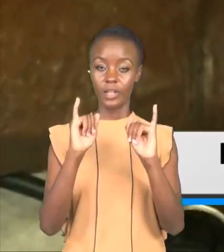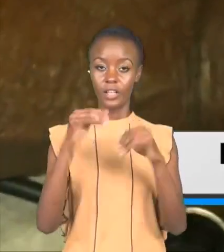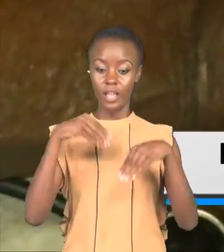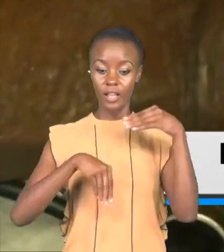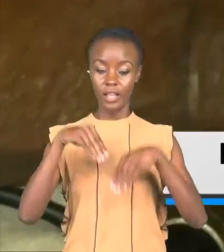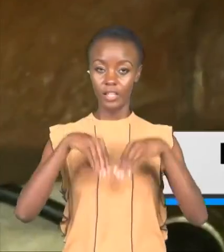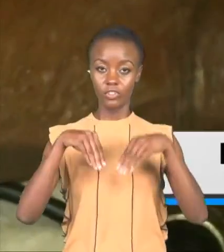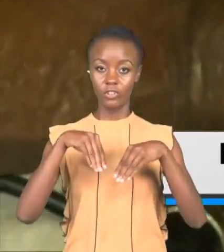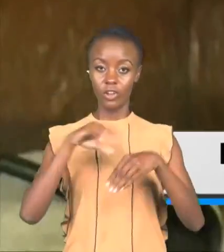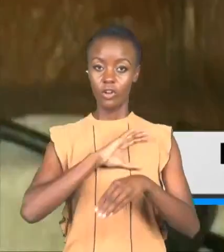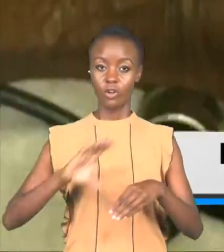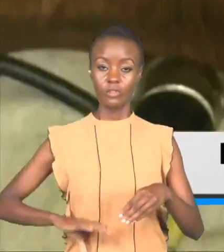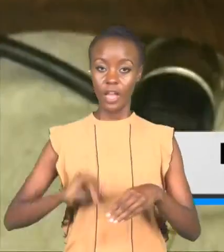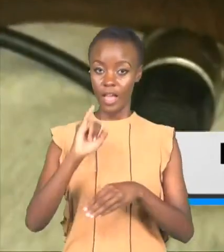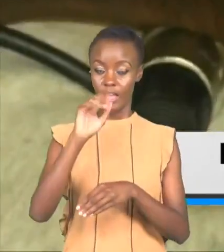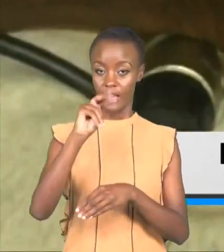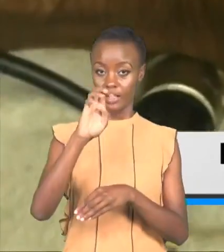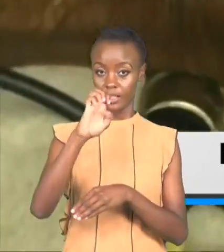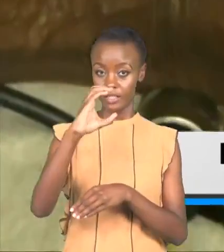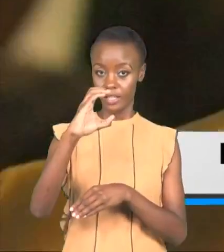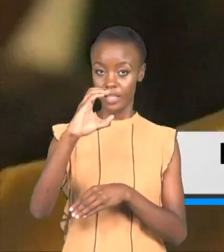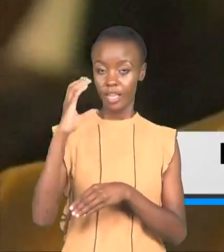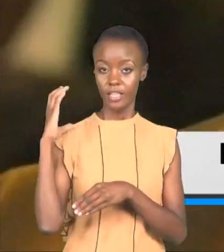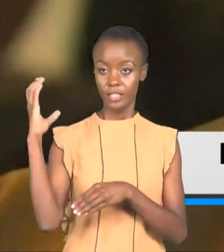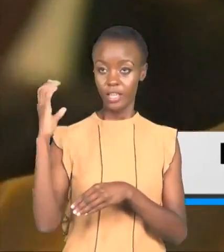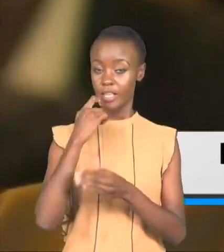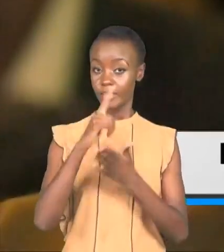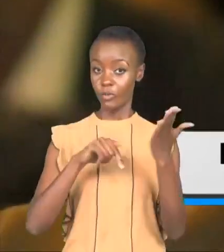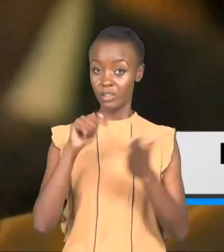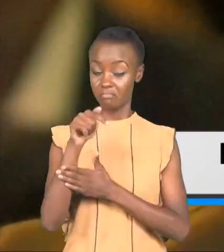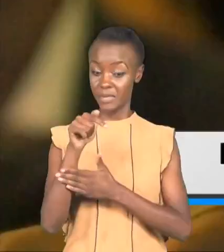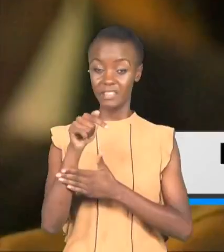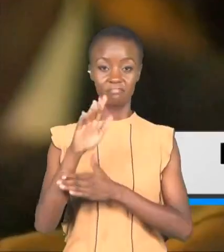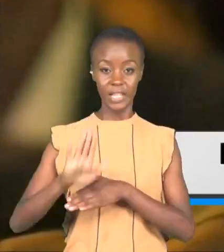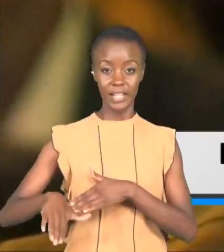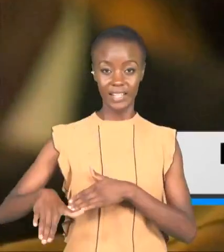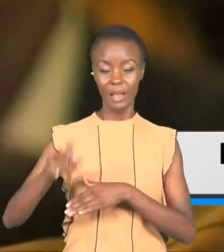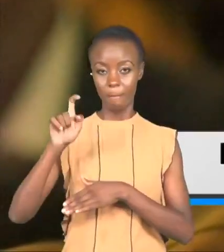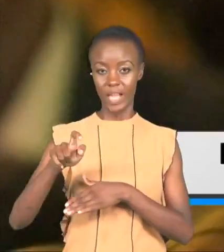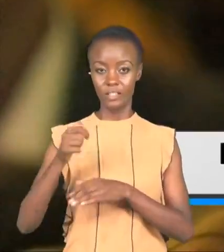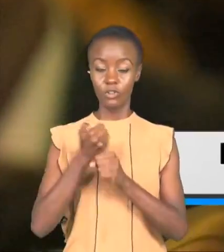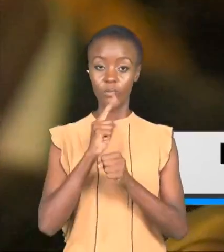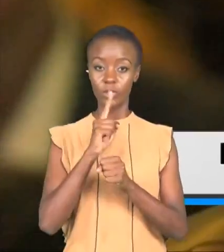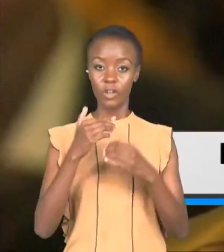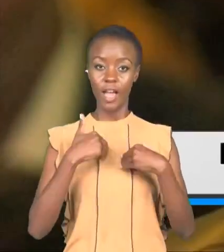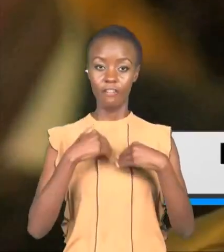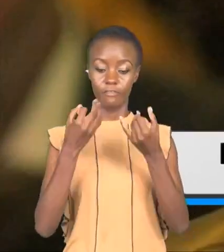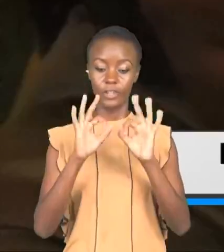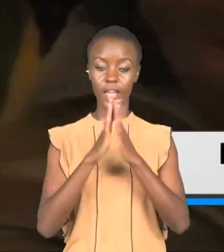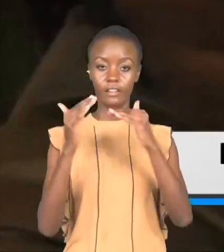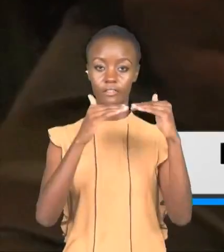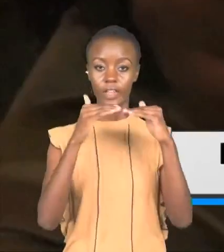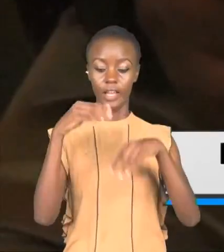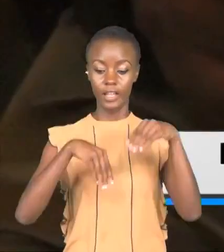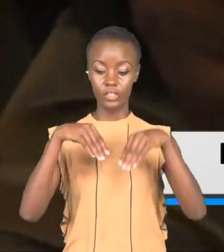Commission (INEC) chairman Mahmoud Yakubu said the delay was needed to hold a free and fair election. Yakubu